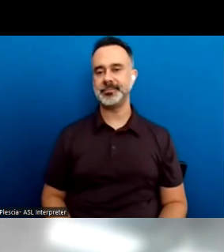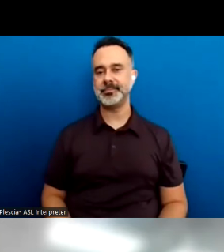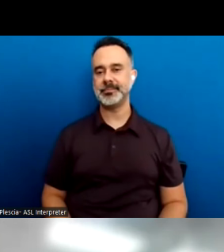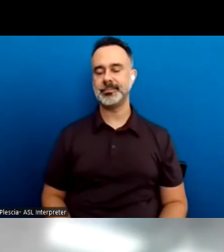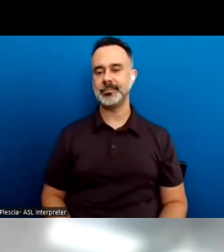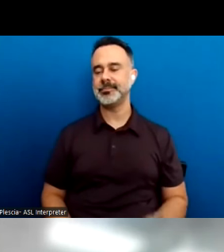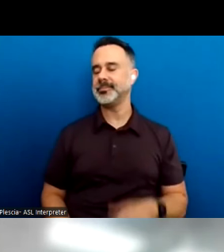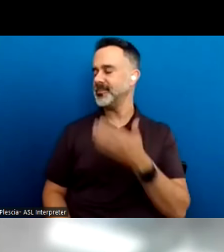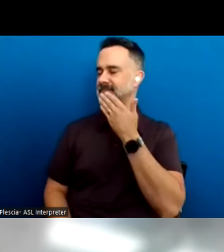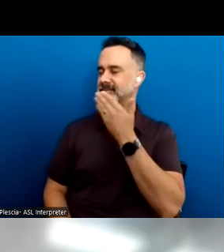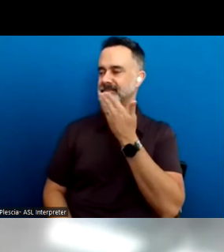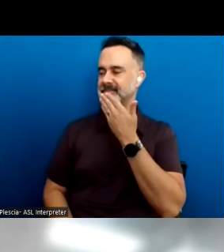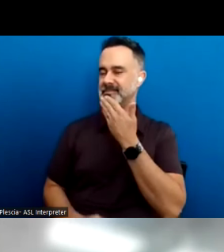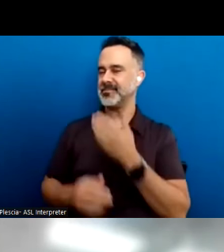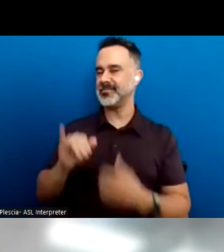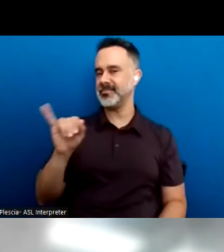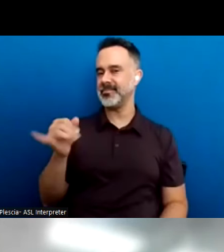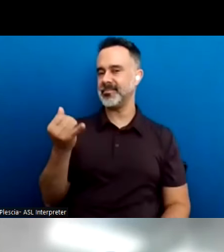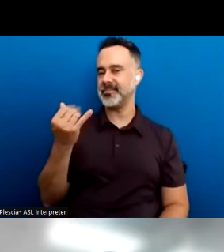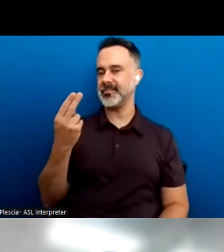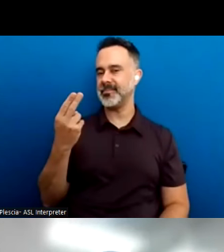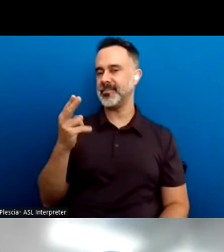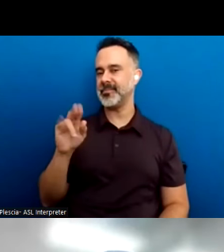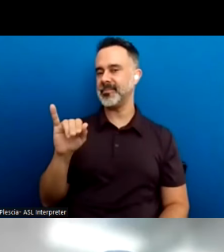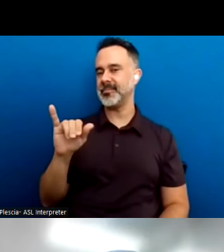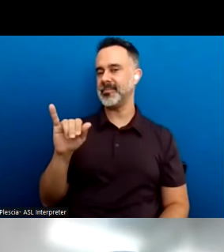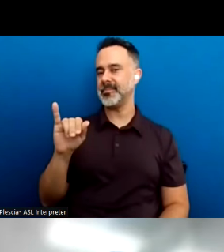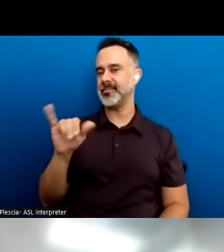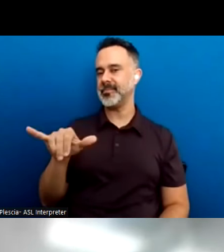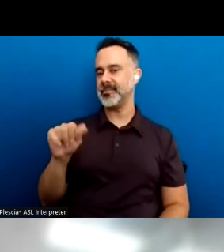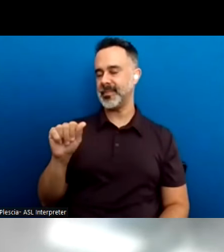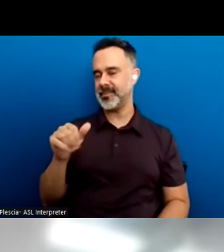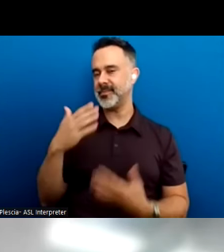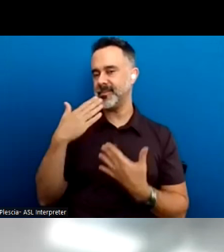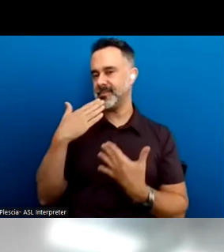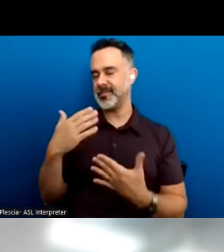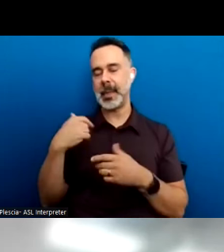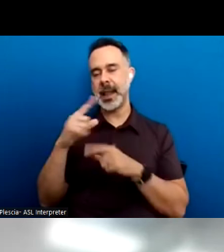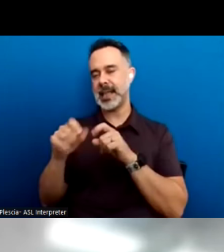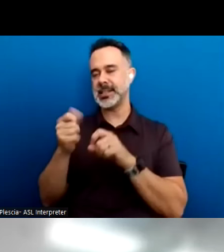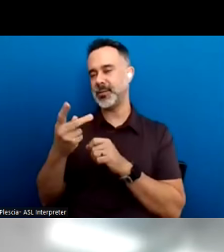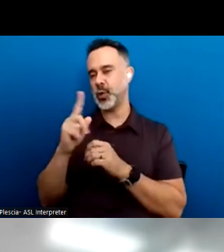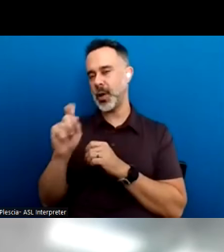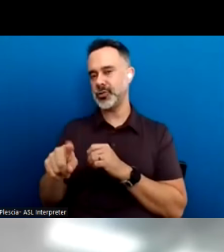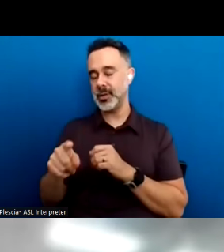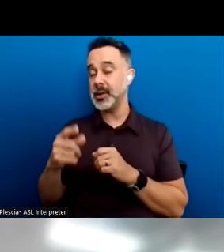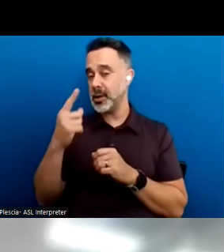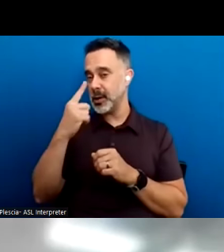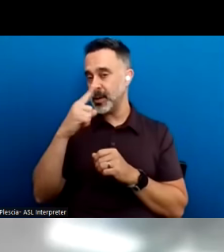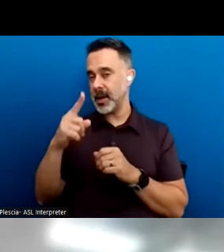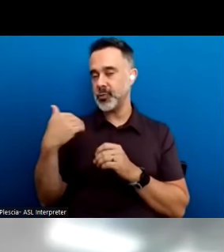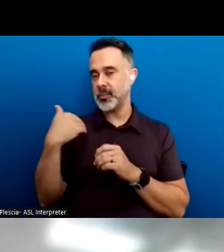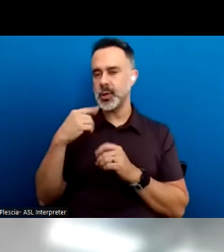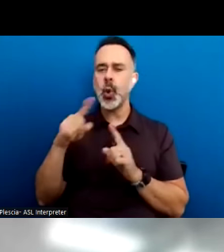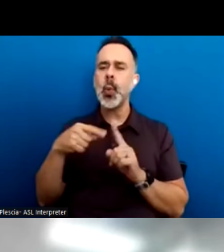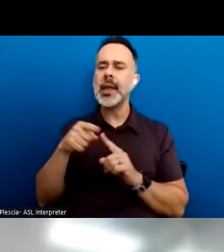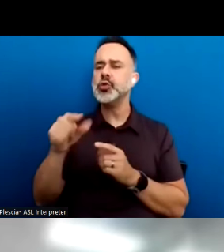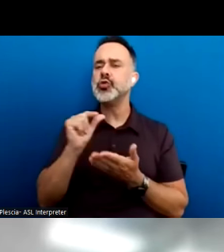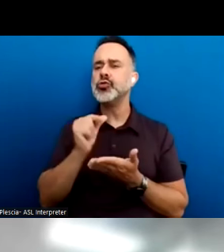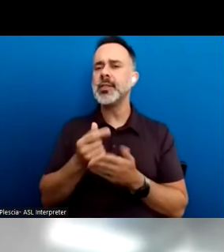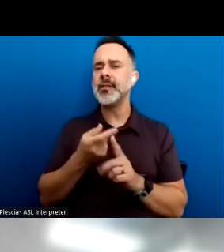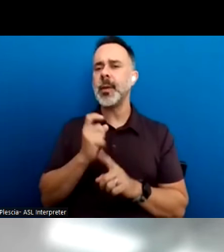Jaya. So I'm gonna ask you a couple more questions because it has been a few years. So can you remind us again, when did you graduate from